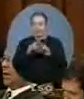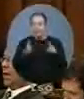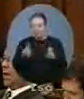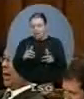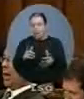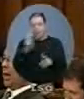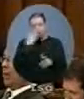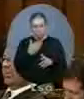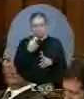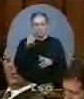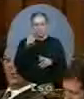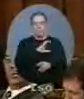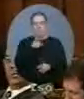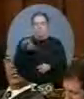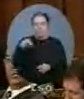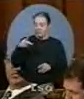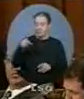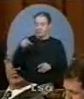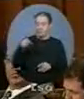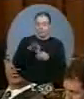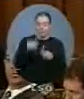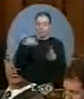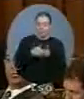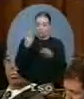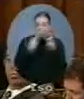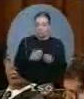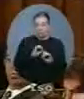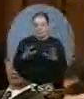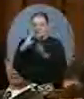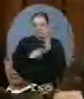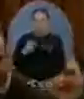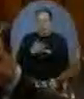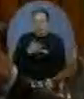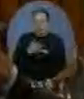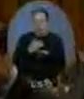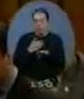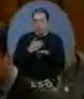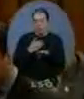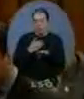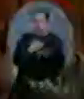the budget before they read it. $310 million for the best interests of Canadians. We're getting the job done.